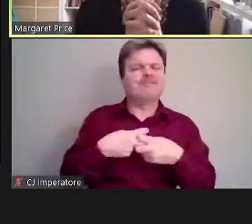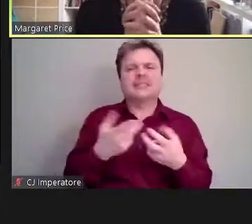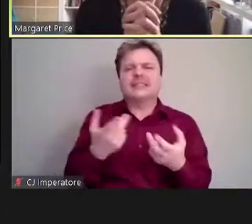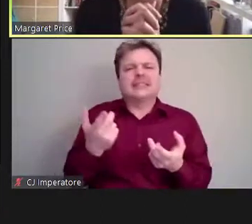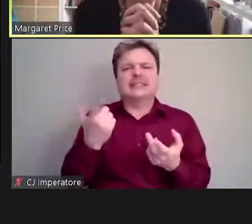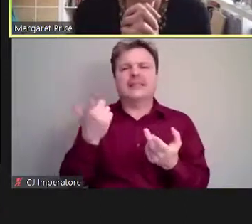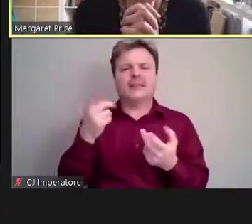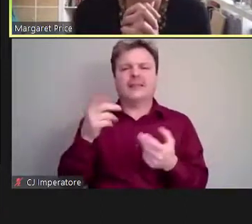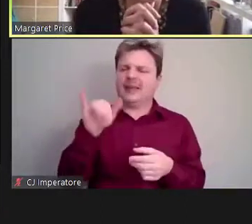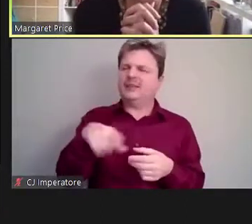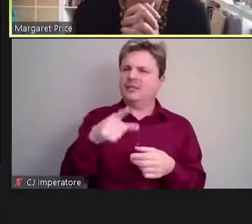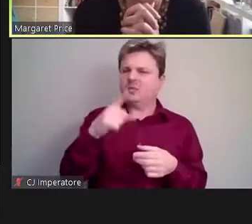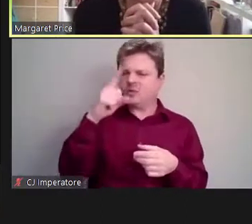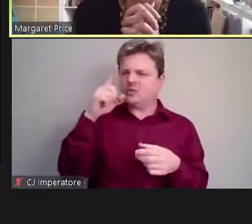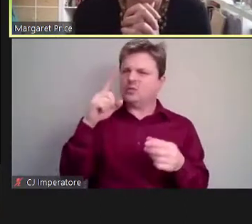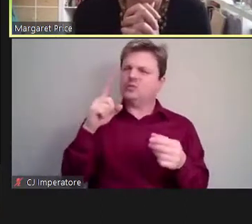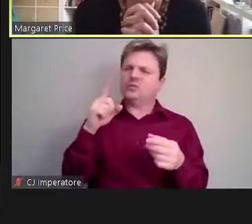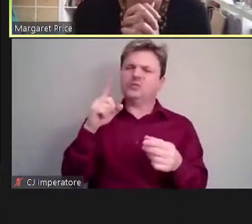And